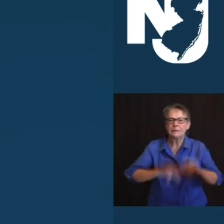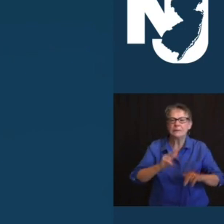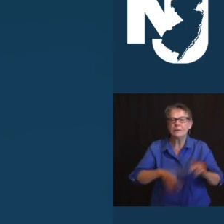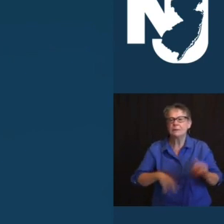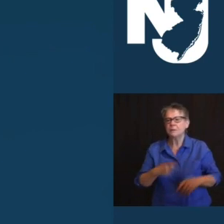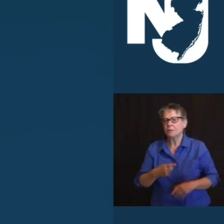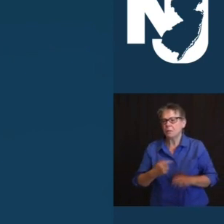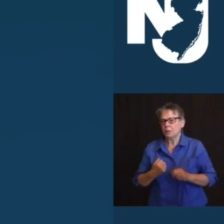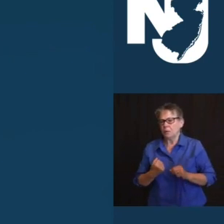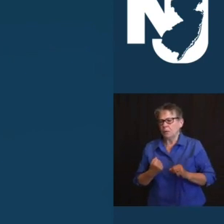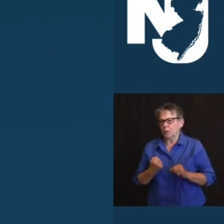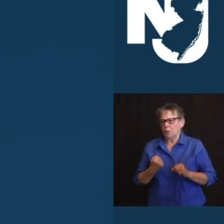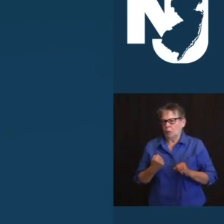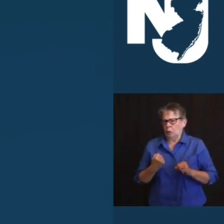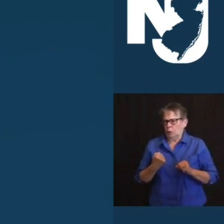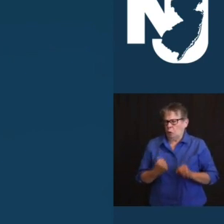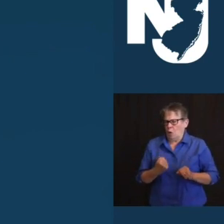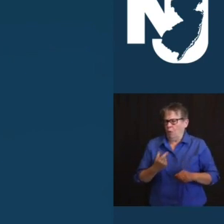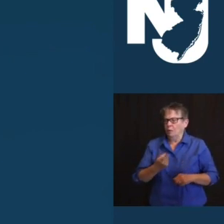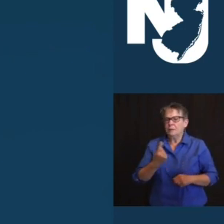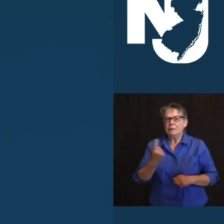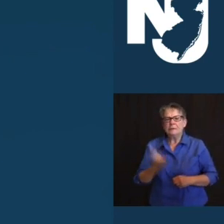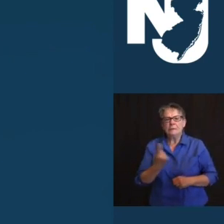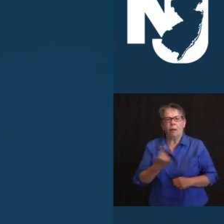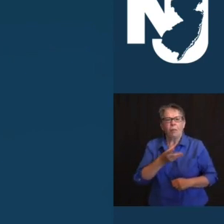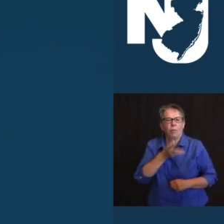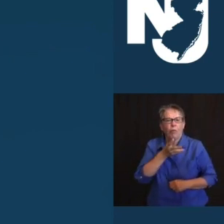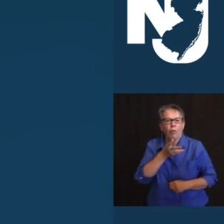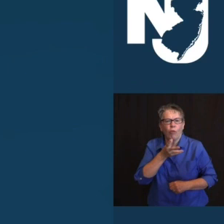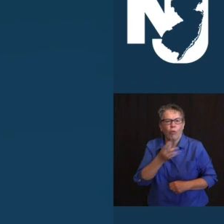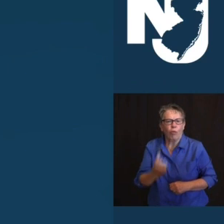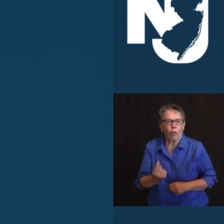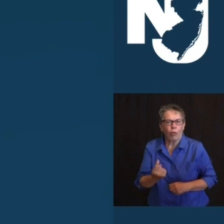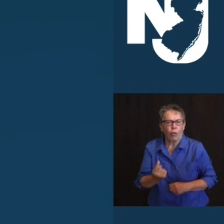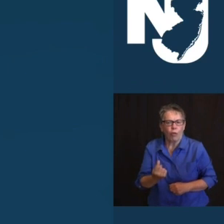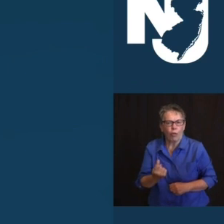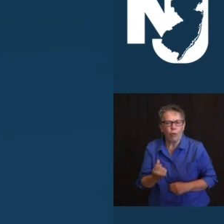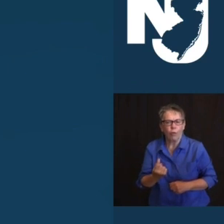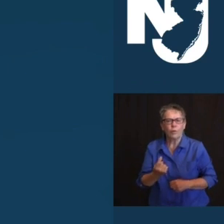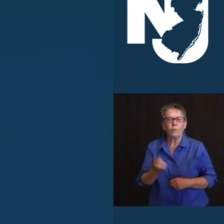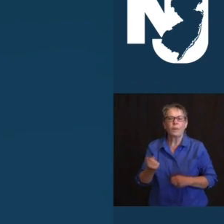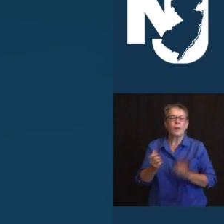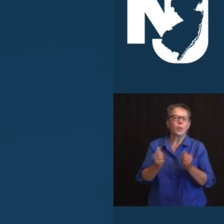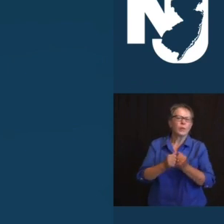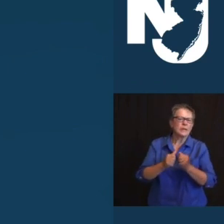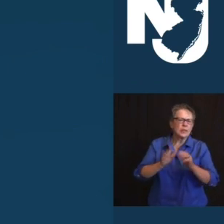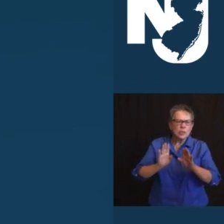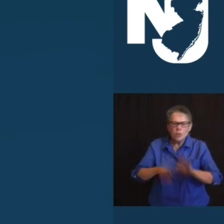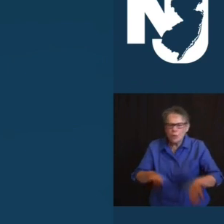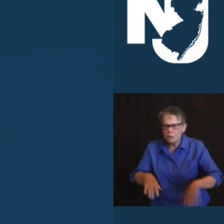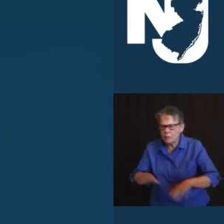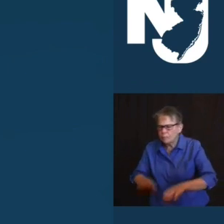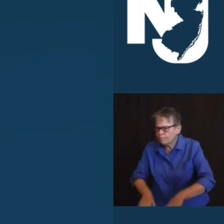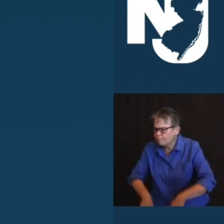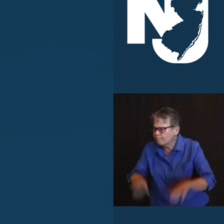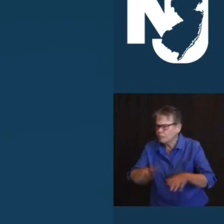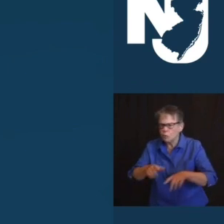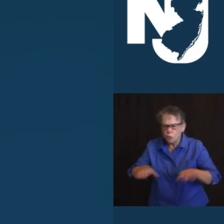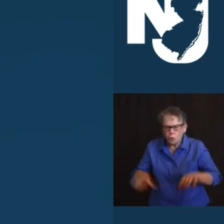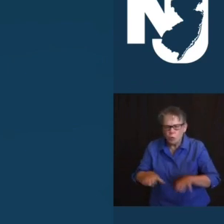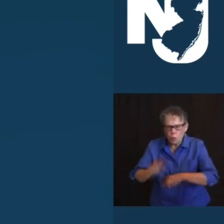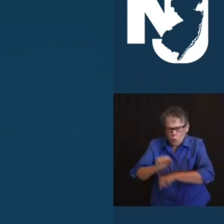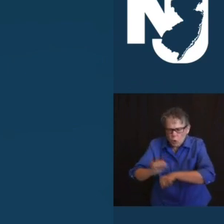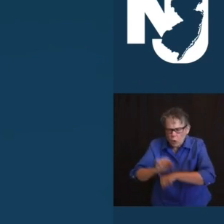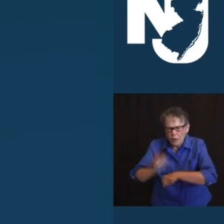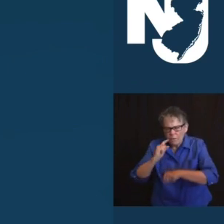with her children, always doing what she could do so they would know they were loved and secure, and passing along her